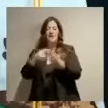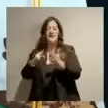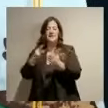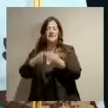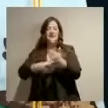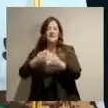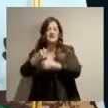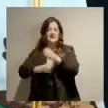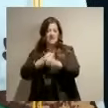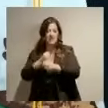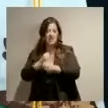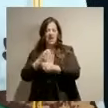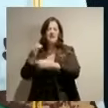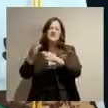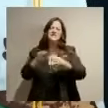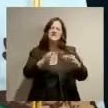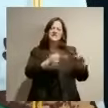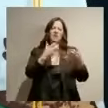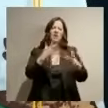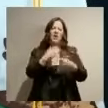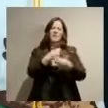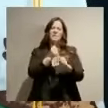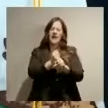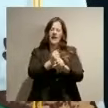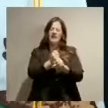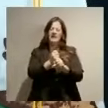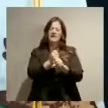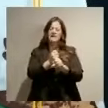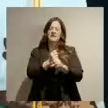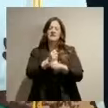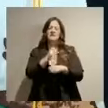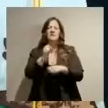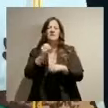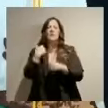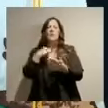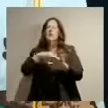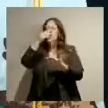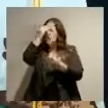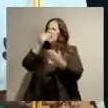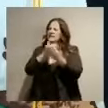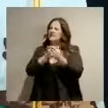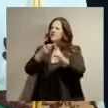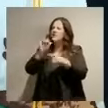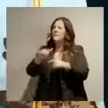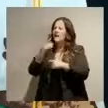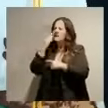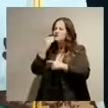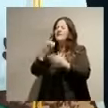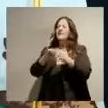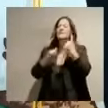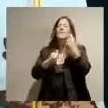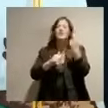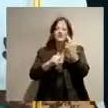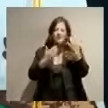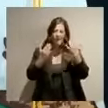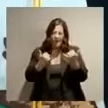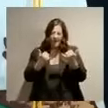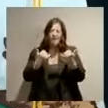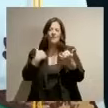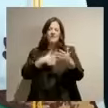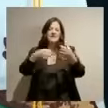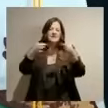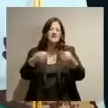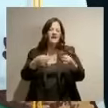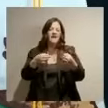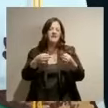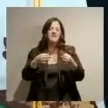and decisions had already been made. And so we learned a lesson from that, and that's one of the reasons why we decided